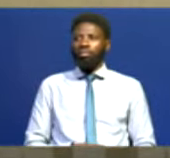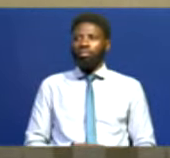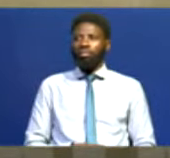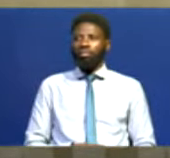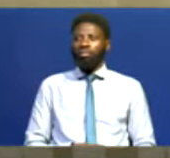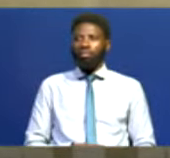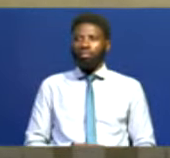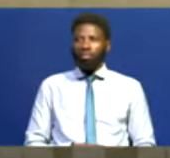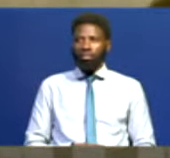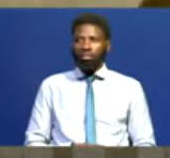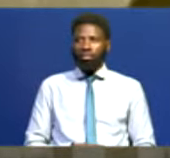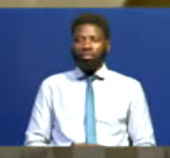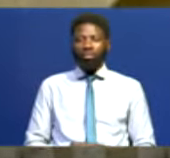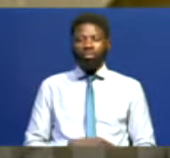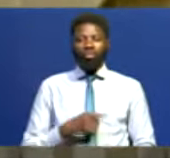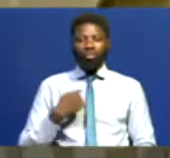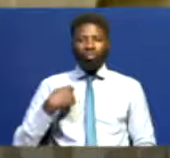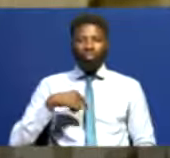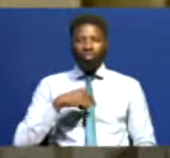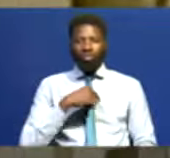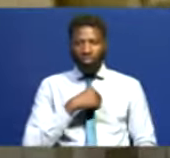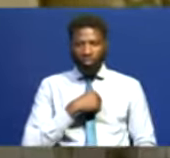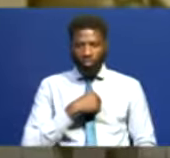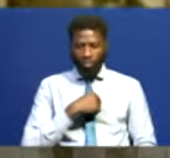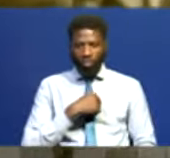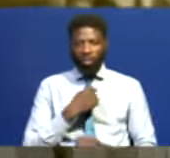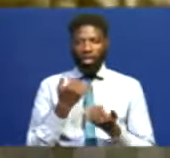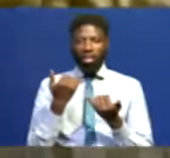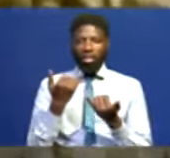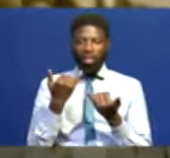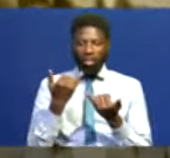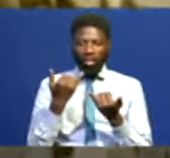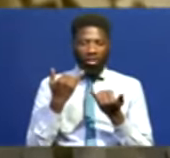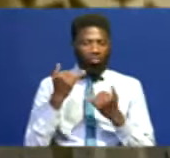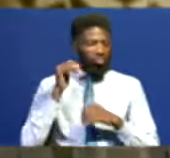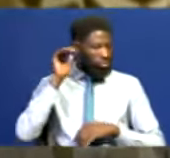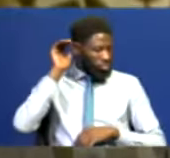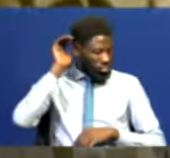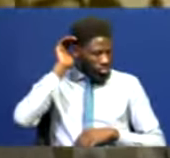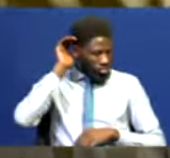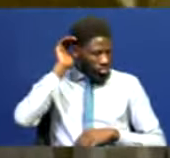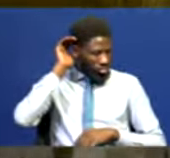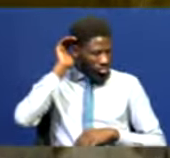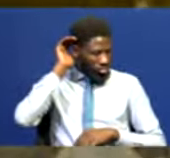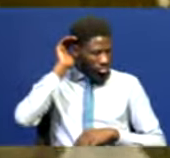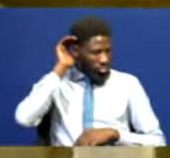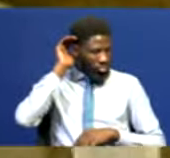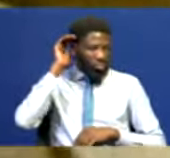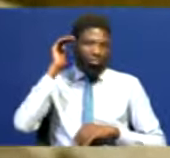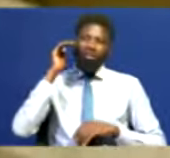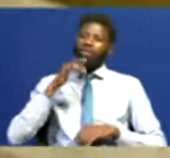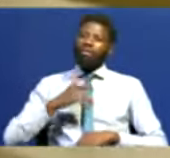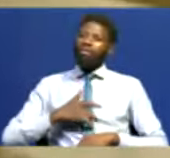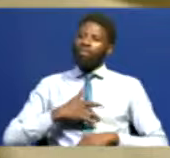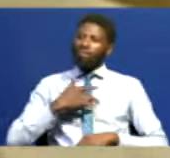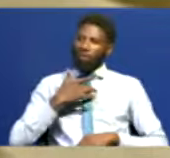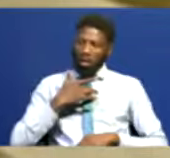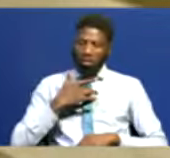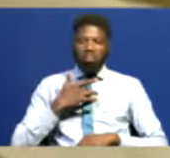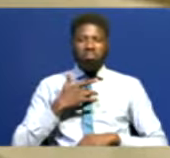Tunakwisha shibisha masikio yetu kwa kusikia, lakini vile vile macho nayo